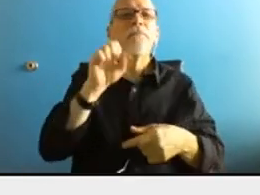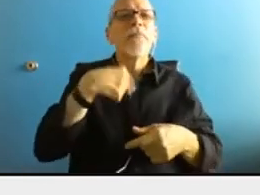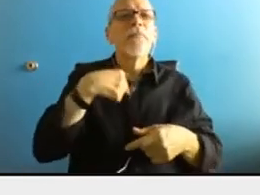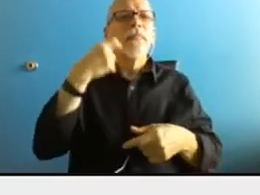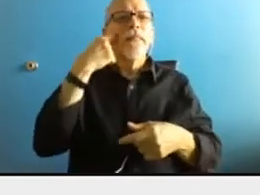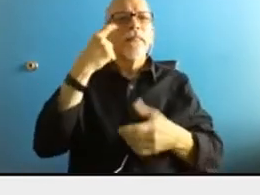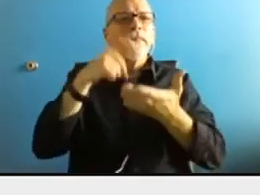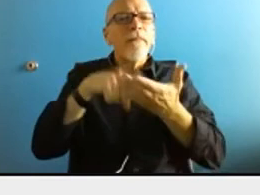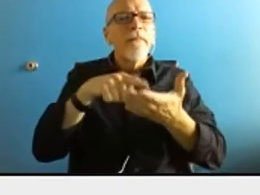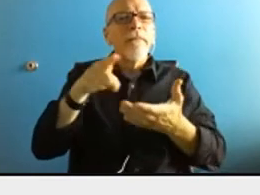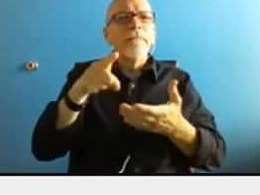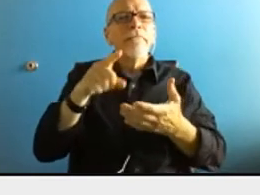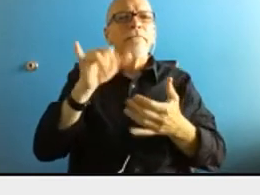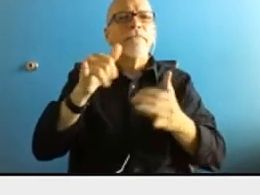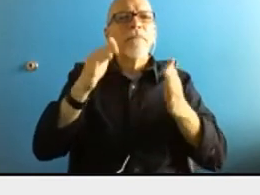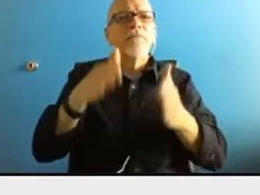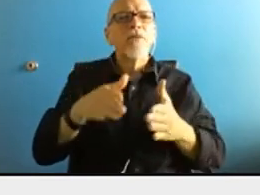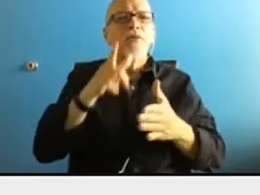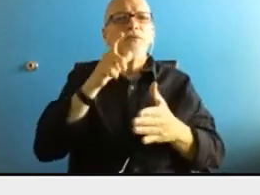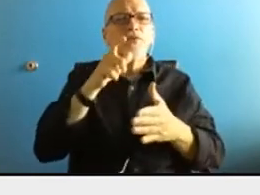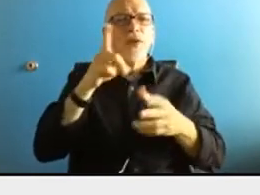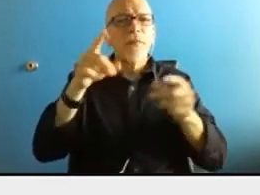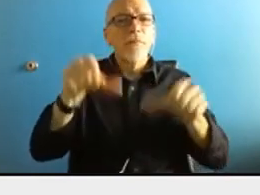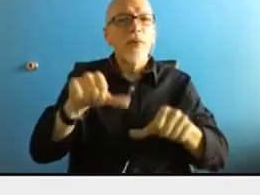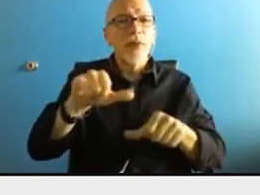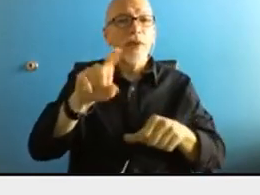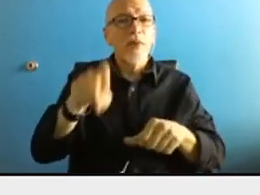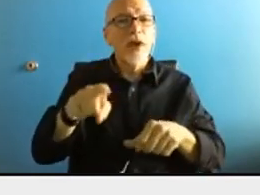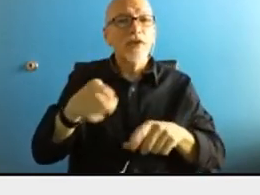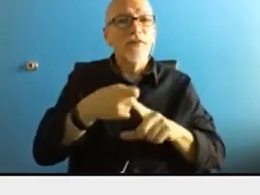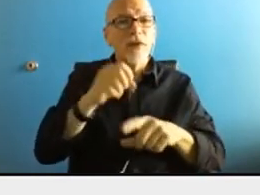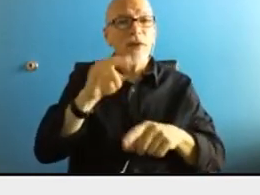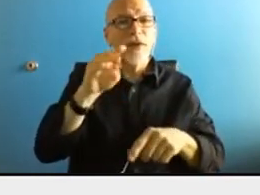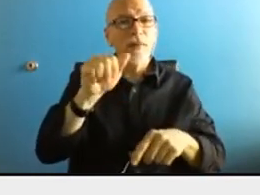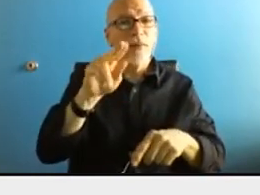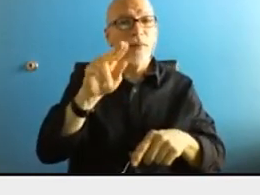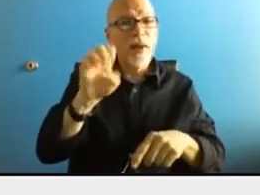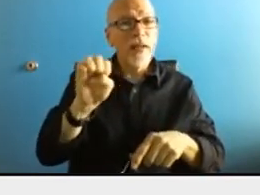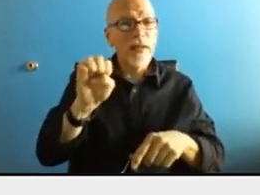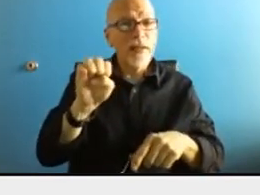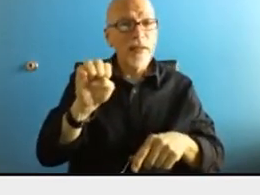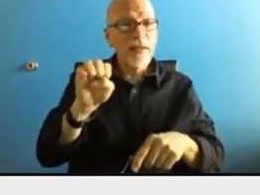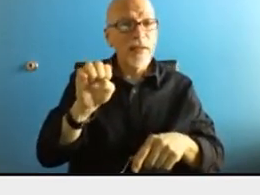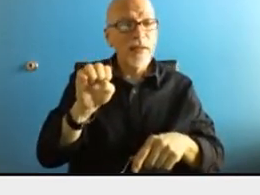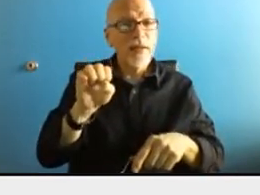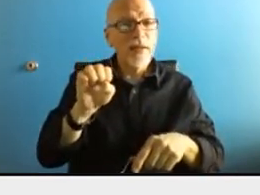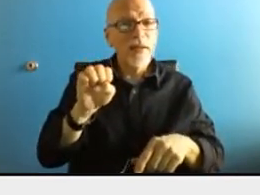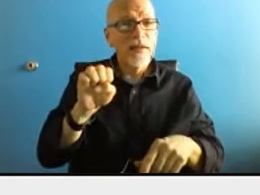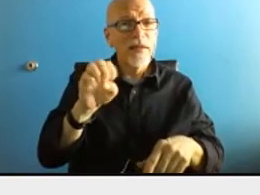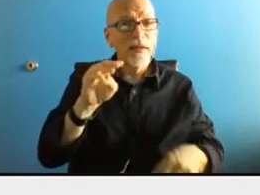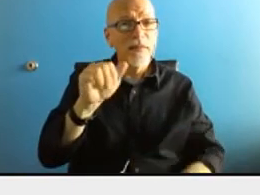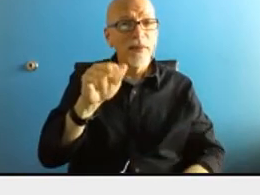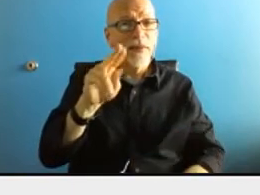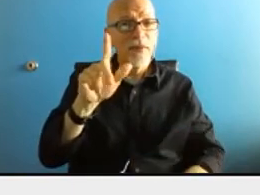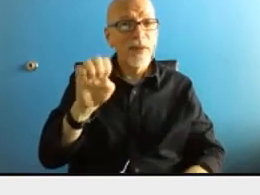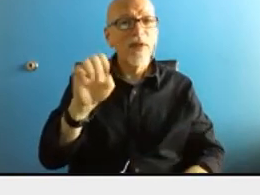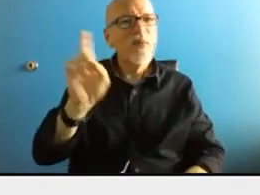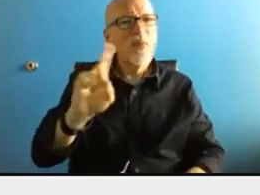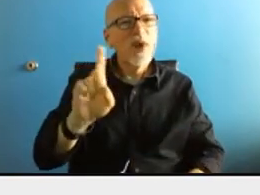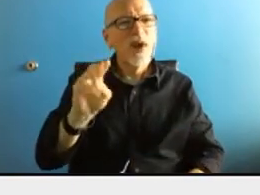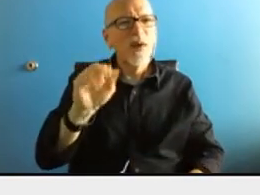the individual that had posted that question was from Mali. Maule. Where's